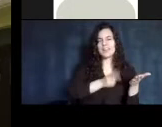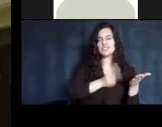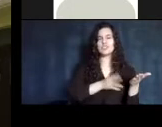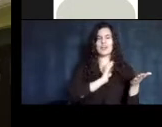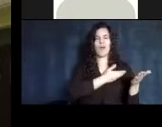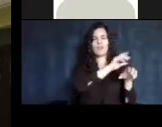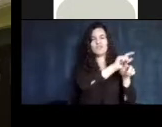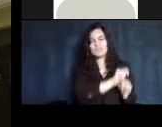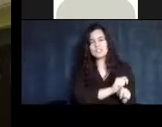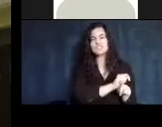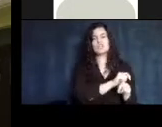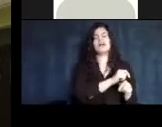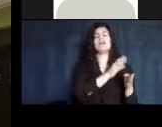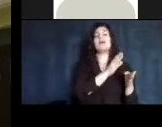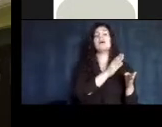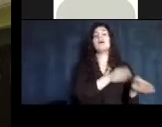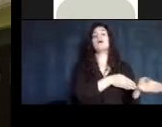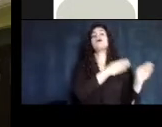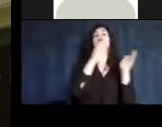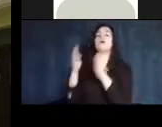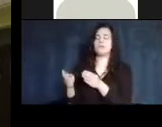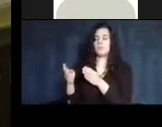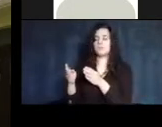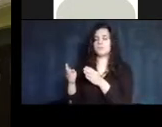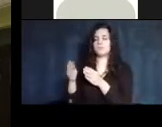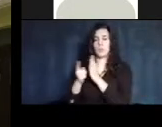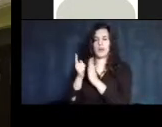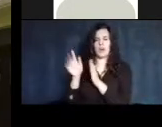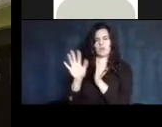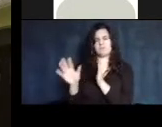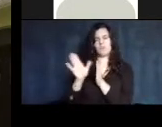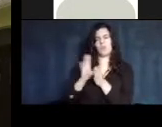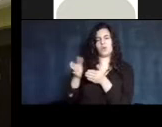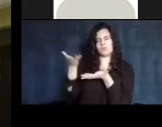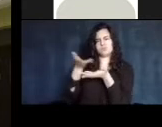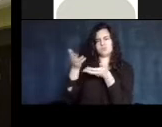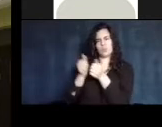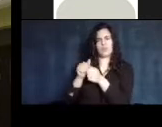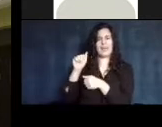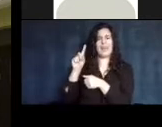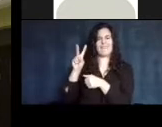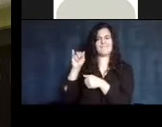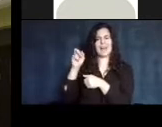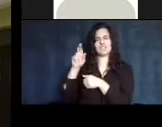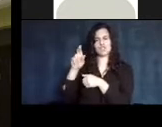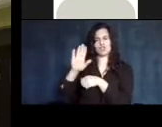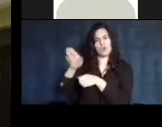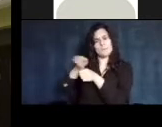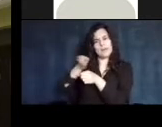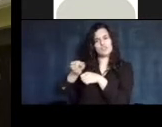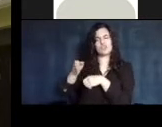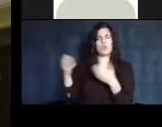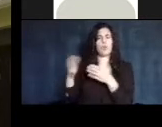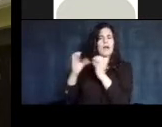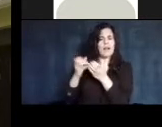will meet with your academic advisor about your major, what classes you need to take within your major, your